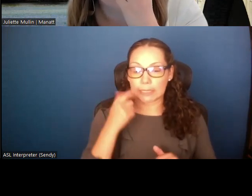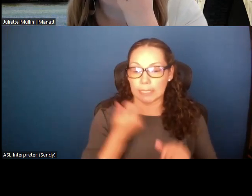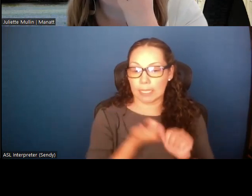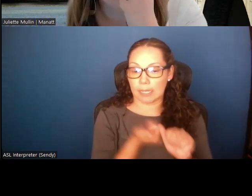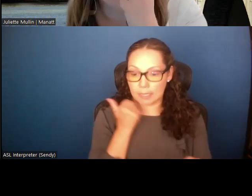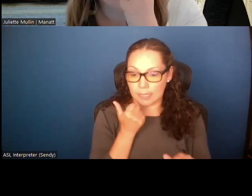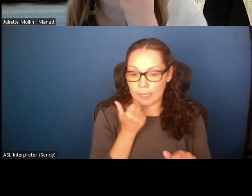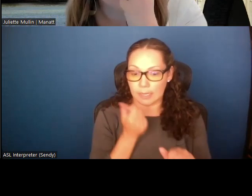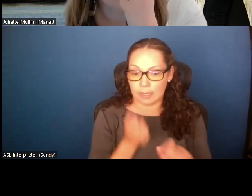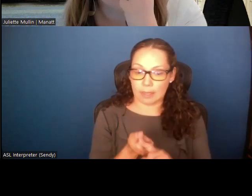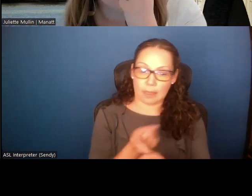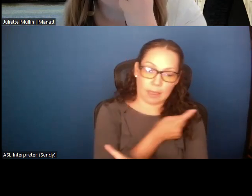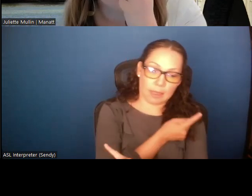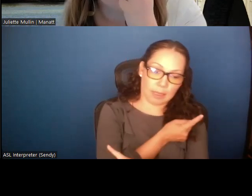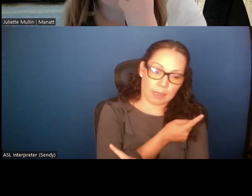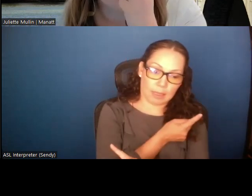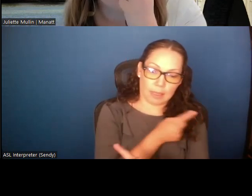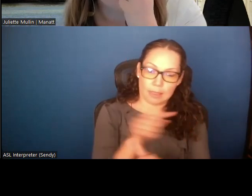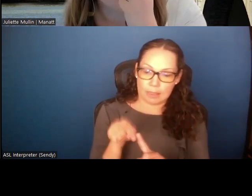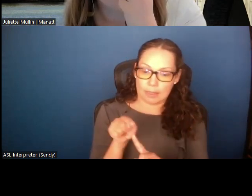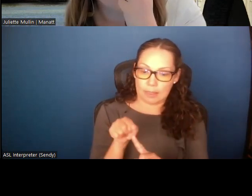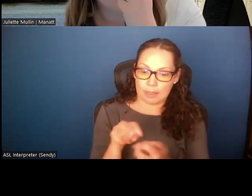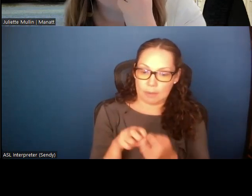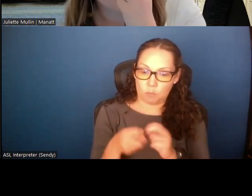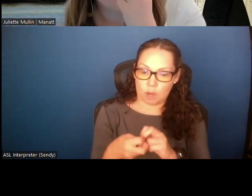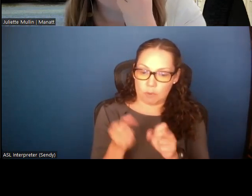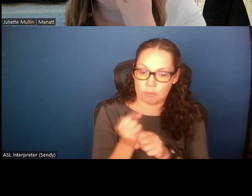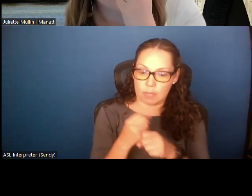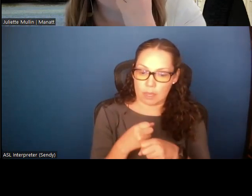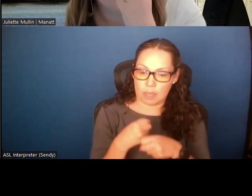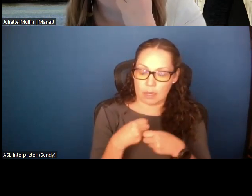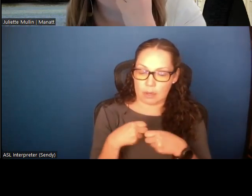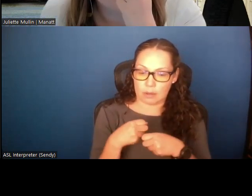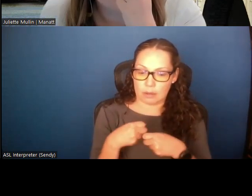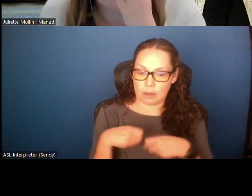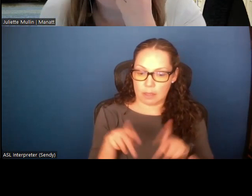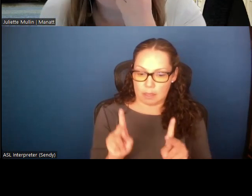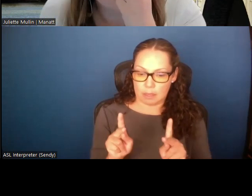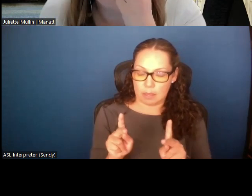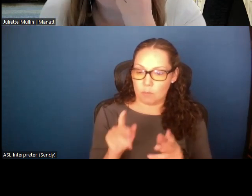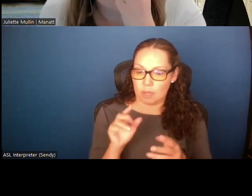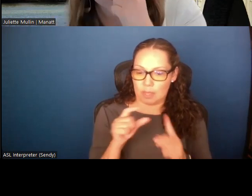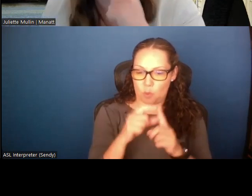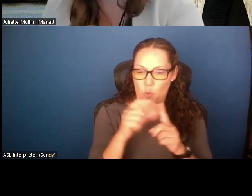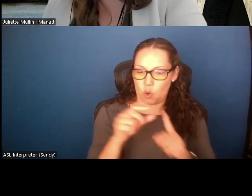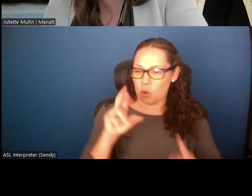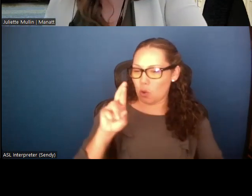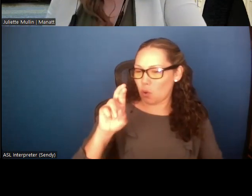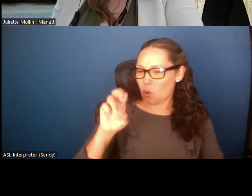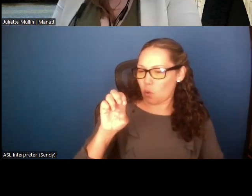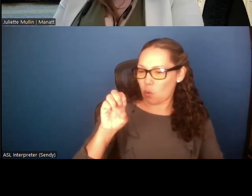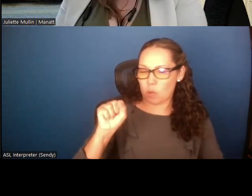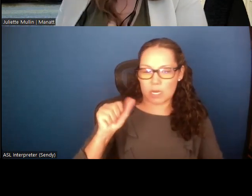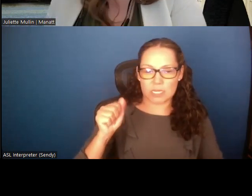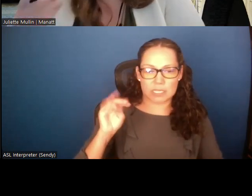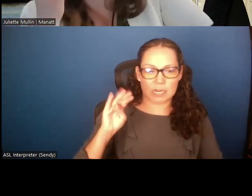some of the problem that could be created by allowing, by the word reasonably, and people differing on what's